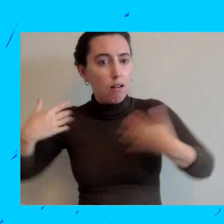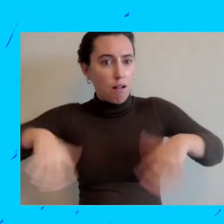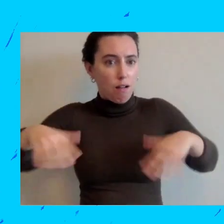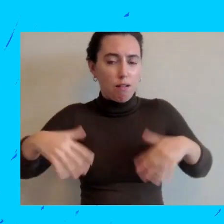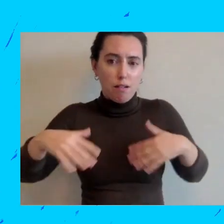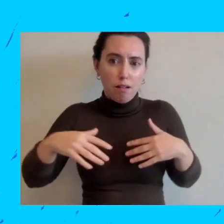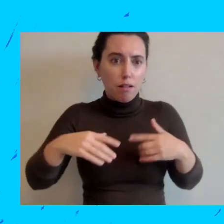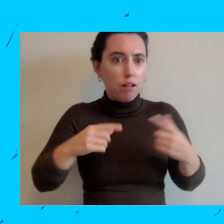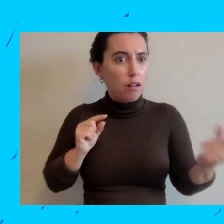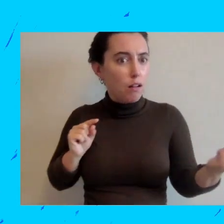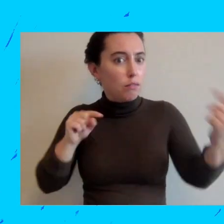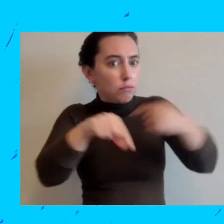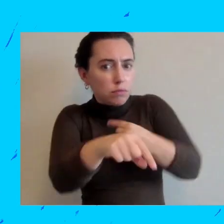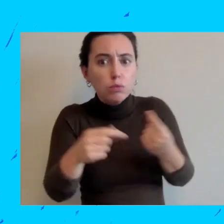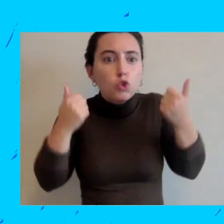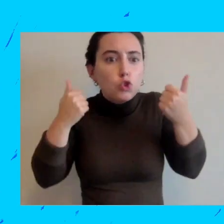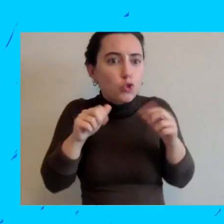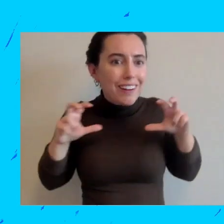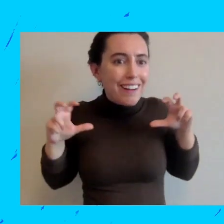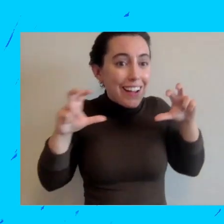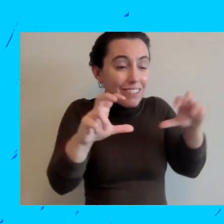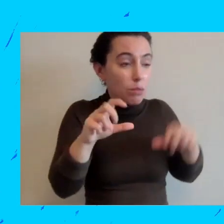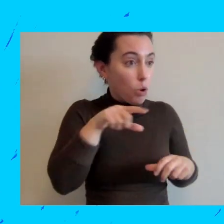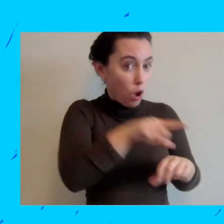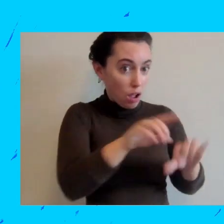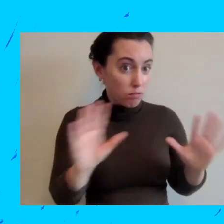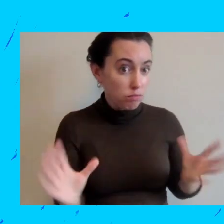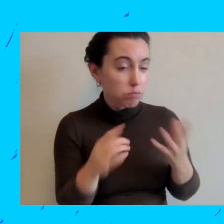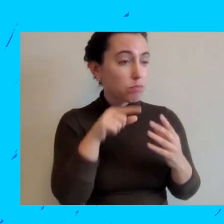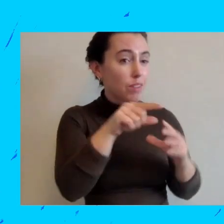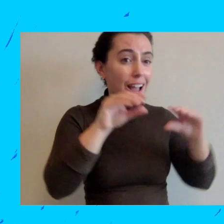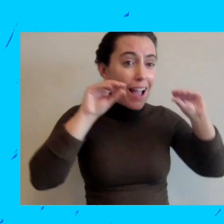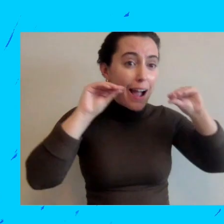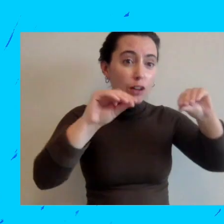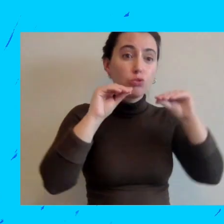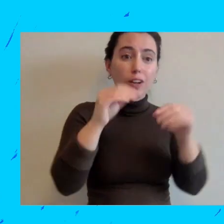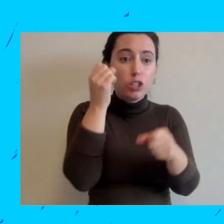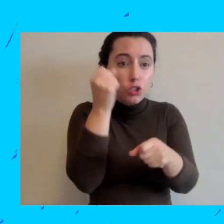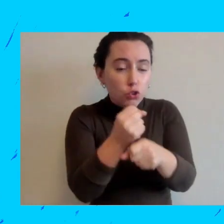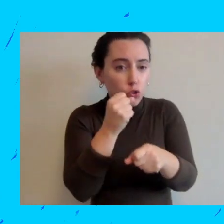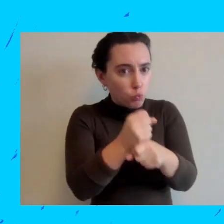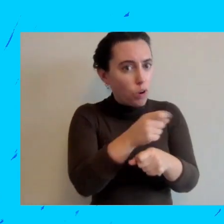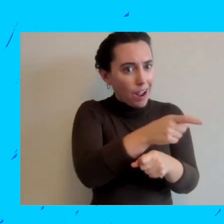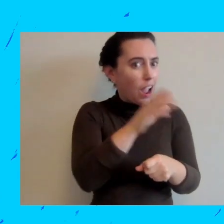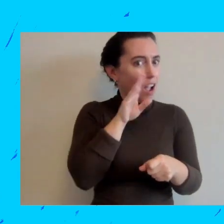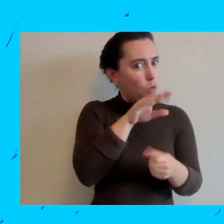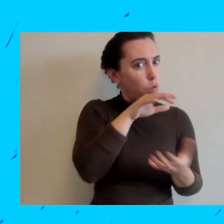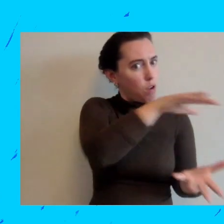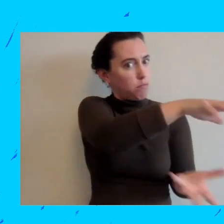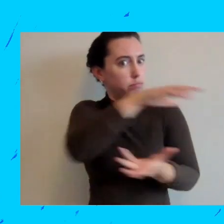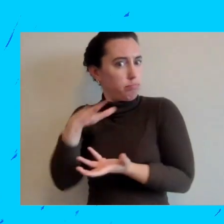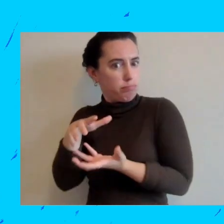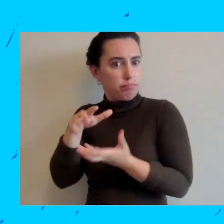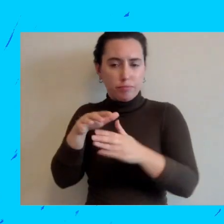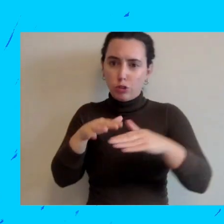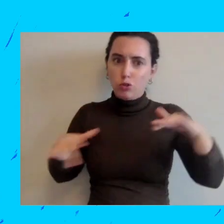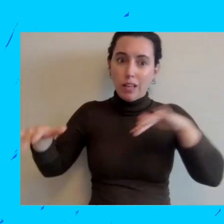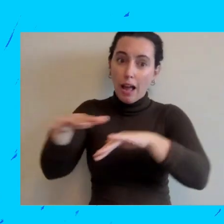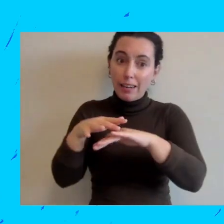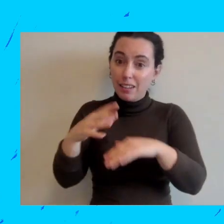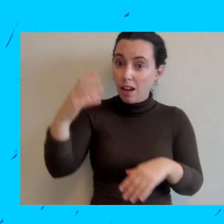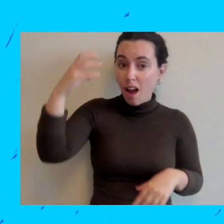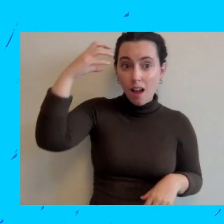to opportunities, they are much more likely to contribute positively to society. In this vein, governments can not only save